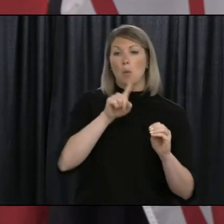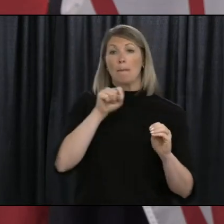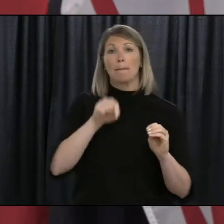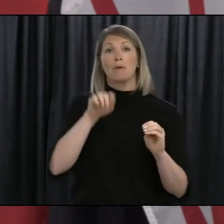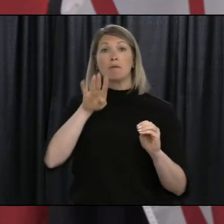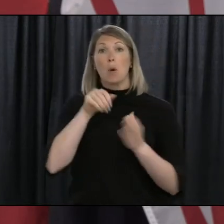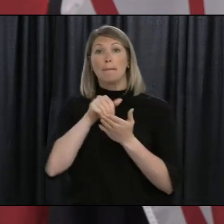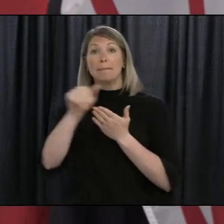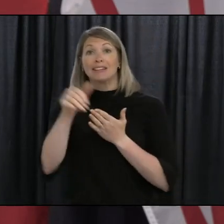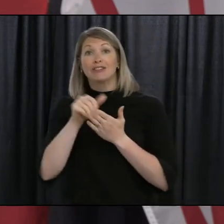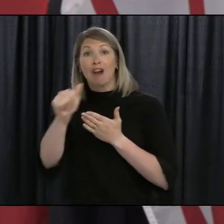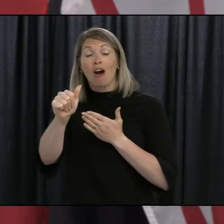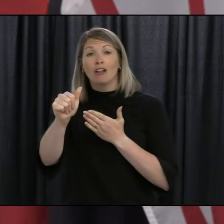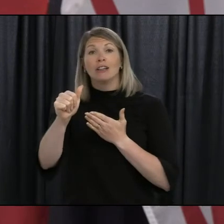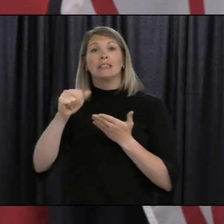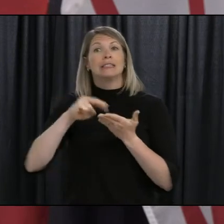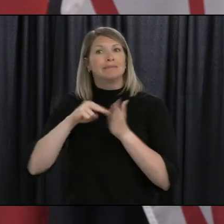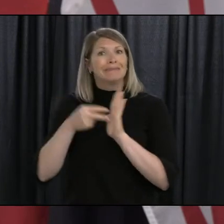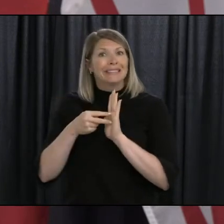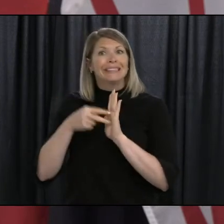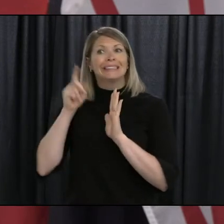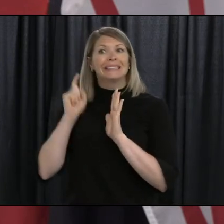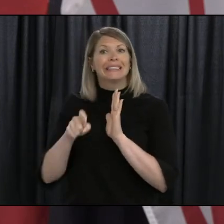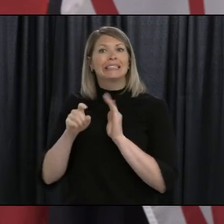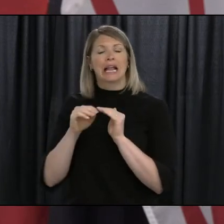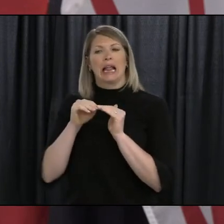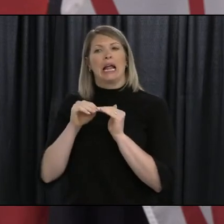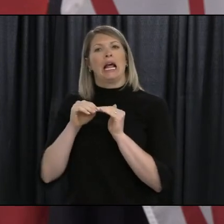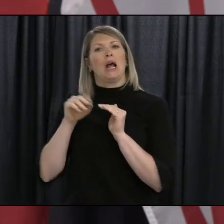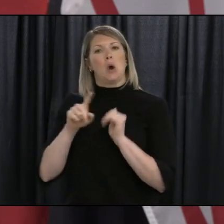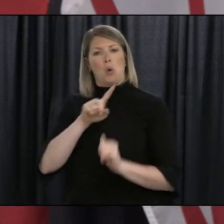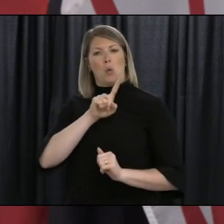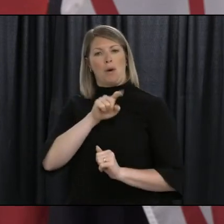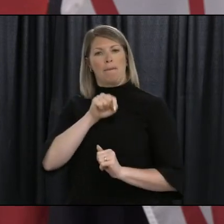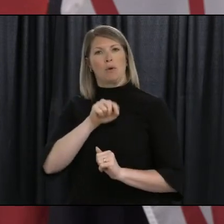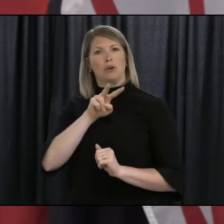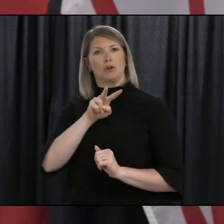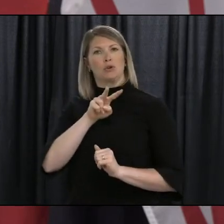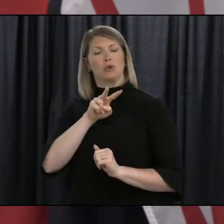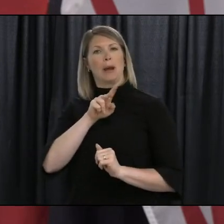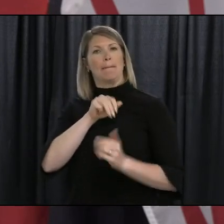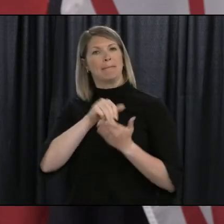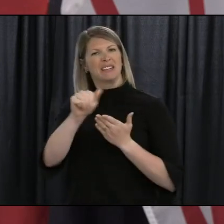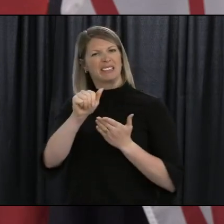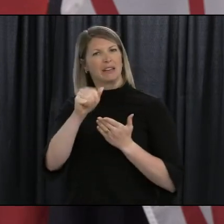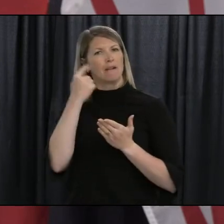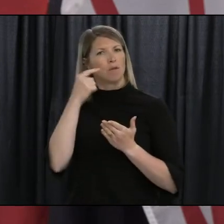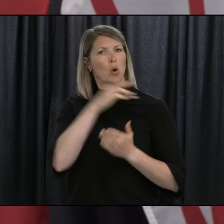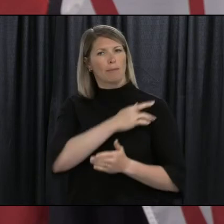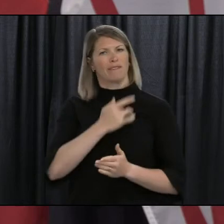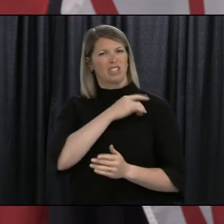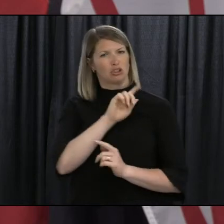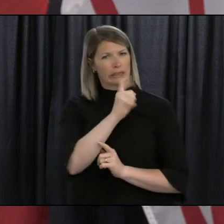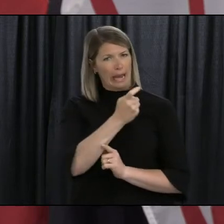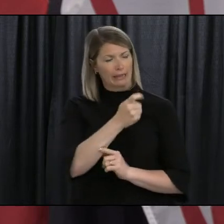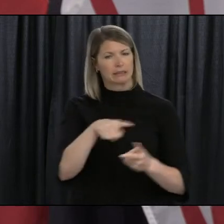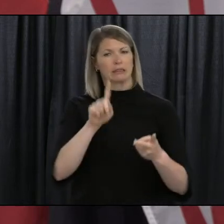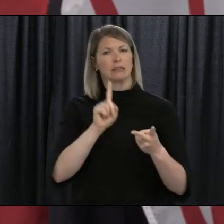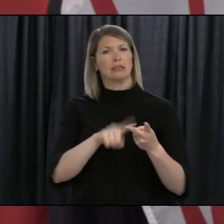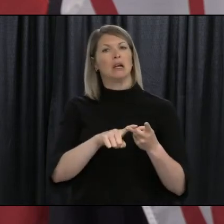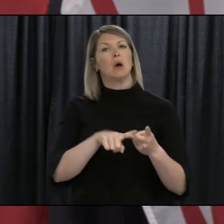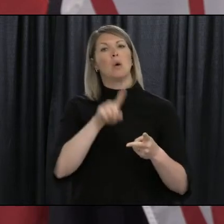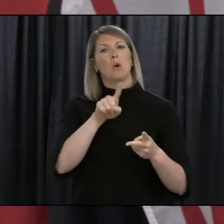net reduction of $203 million in provincial taxes and $198 million